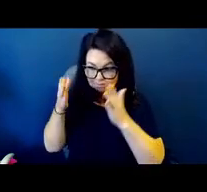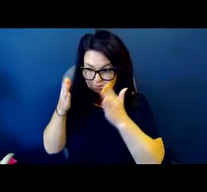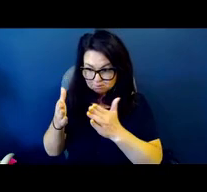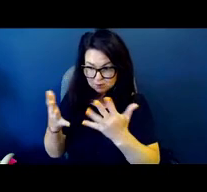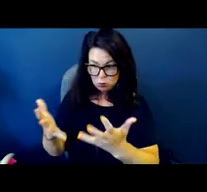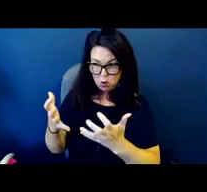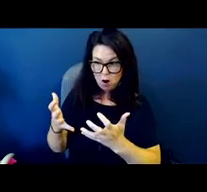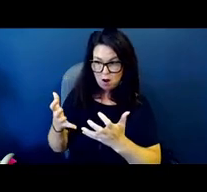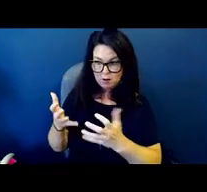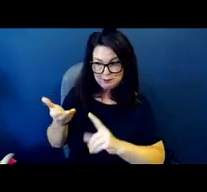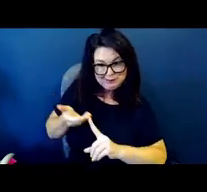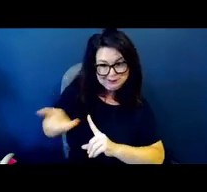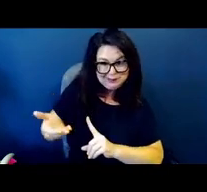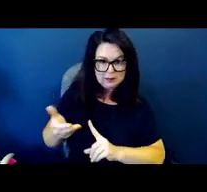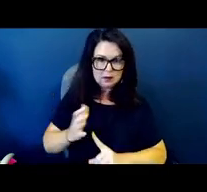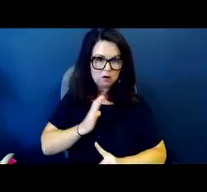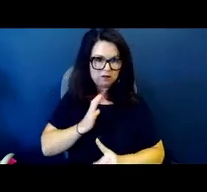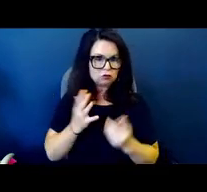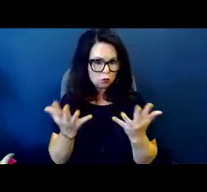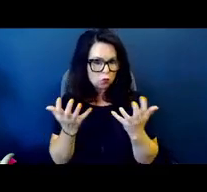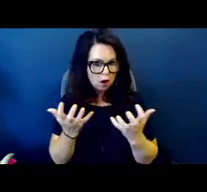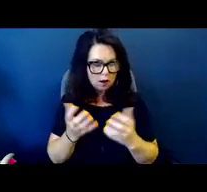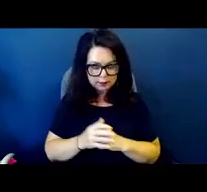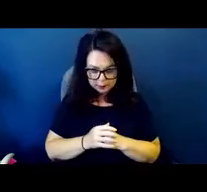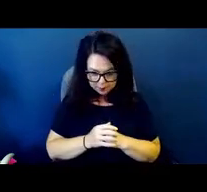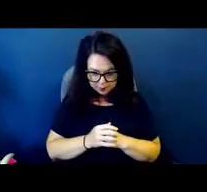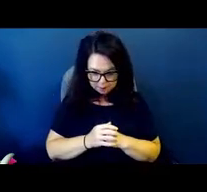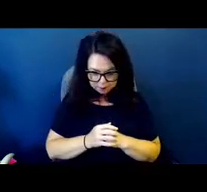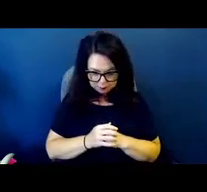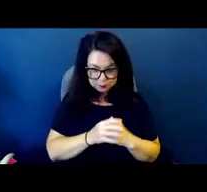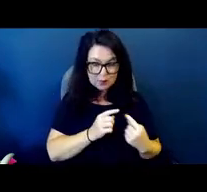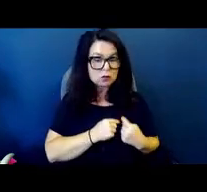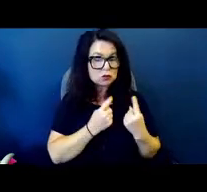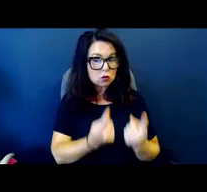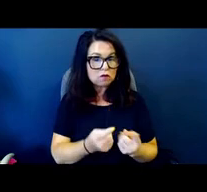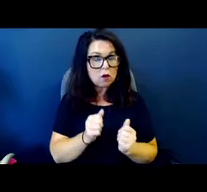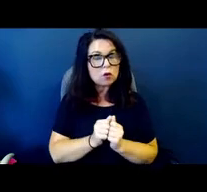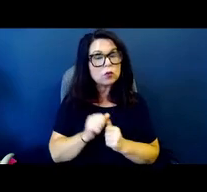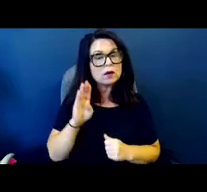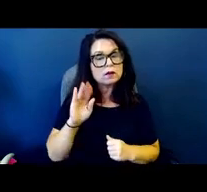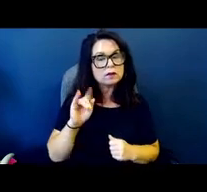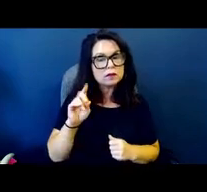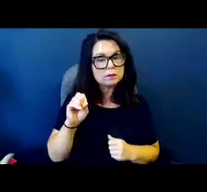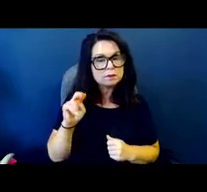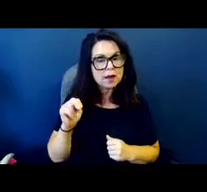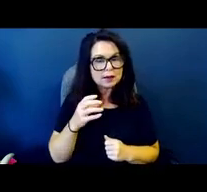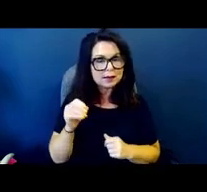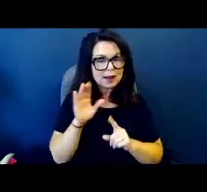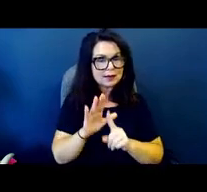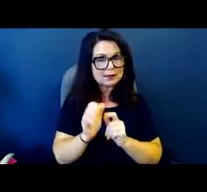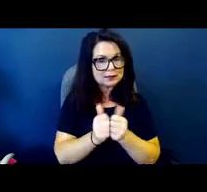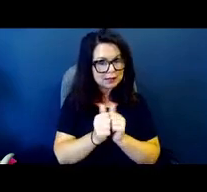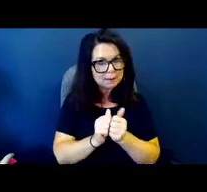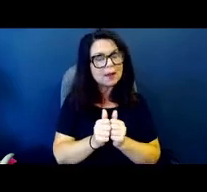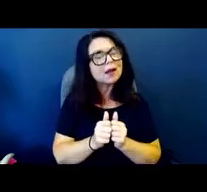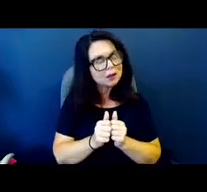But so far, what I've seen from Biden and his campaign, I'm really excited about, because I can